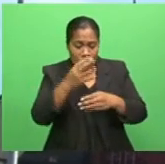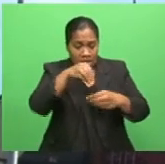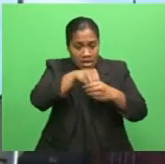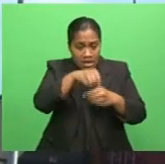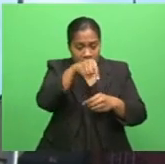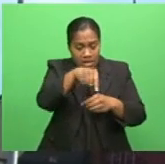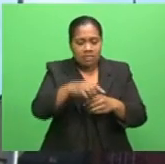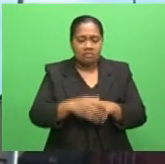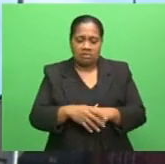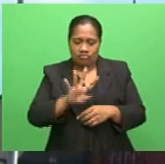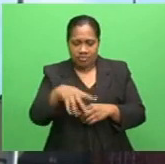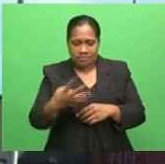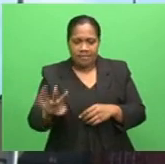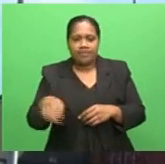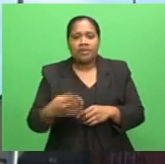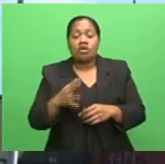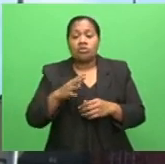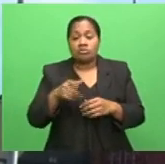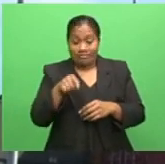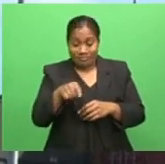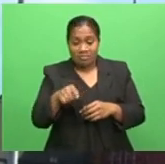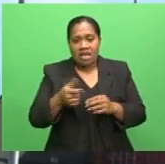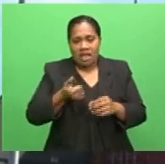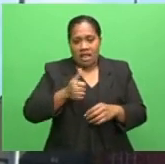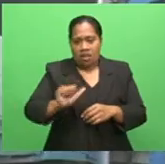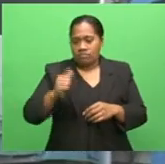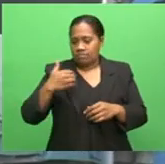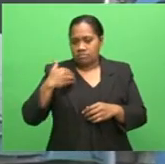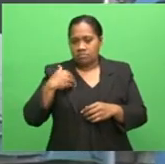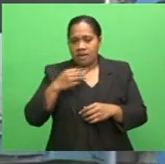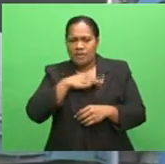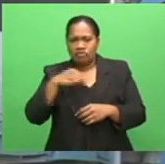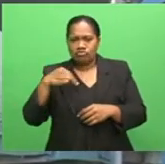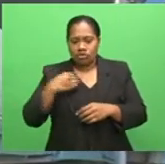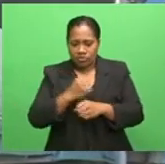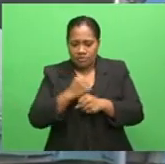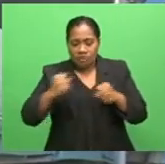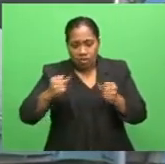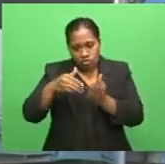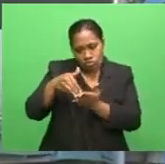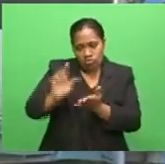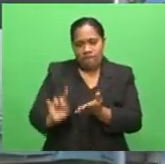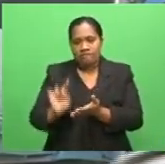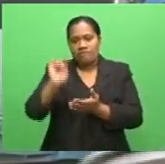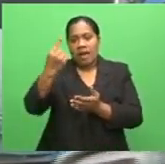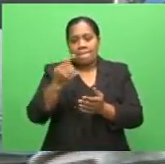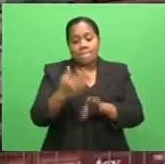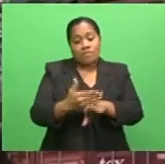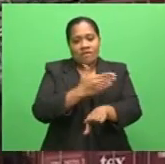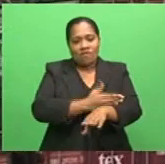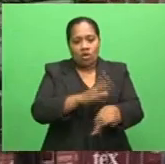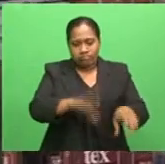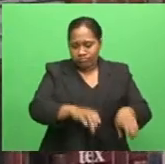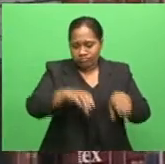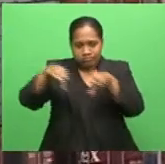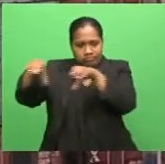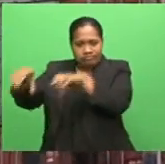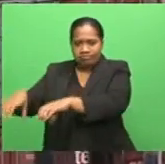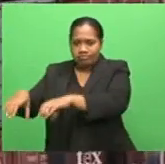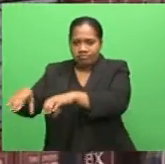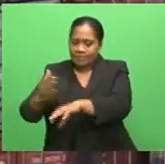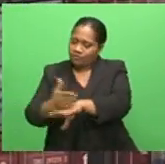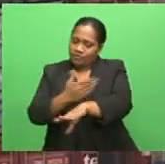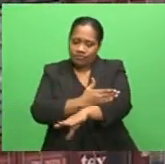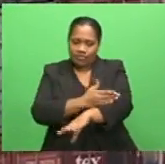revised to allow the Health Ministry powers to approve all freight ships before they are allowed to unload cargoes. Sainiani